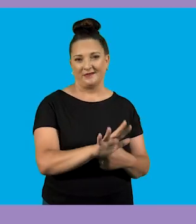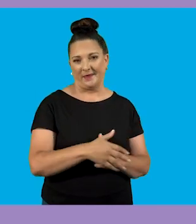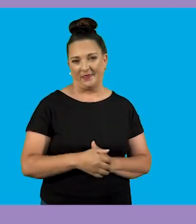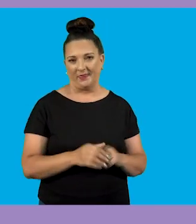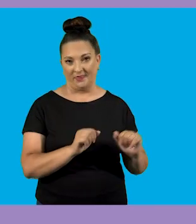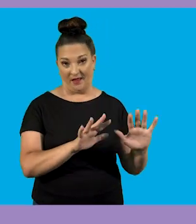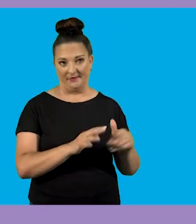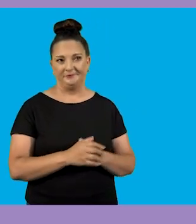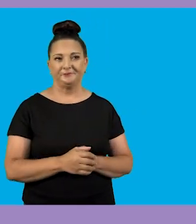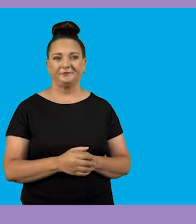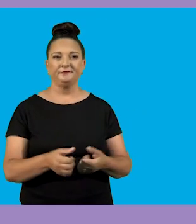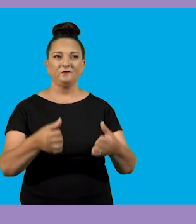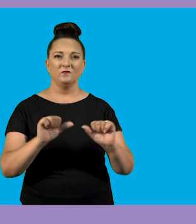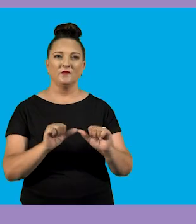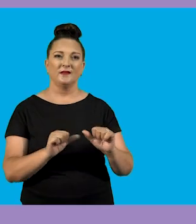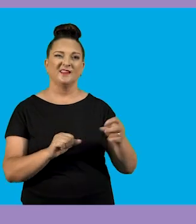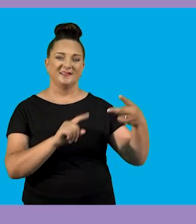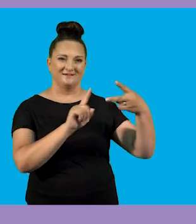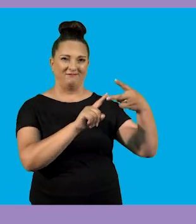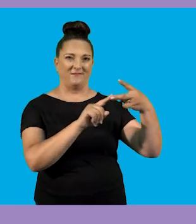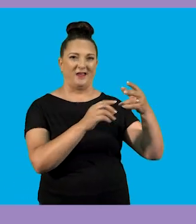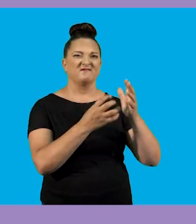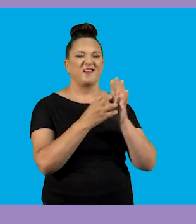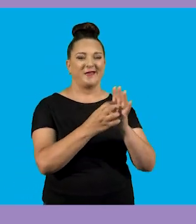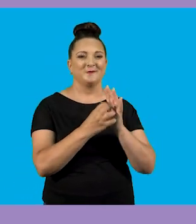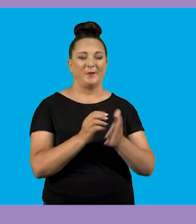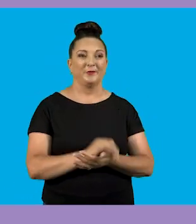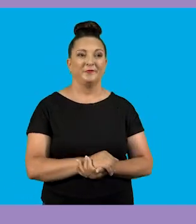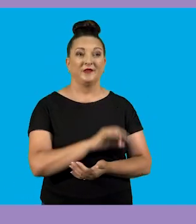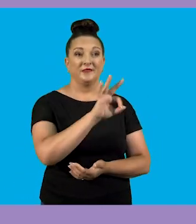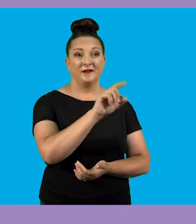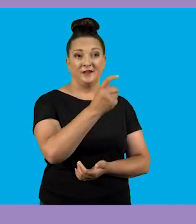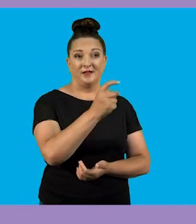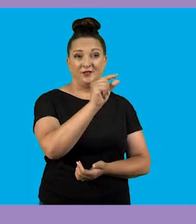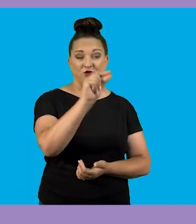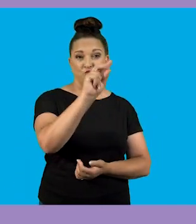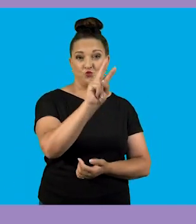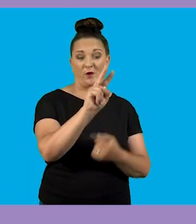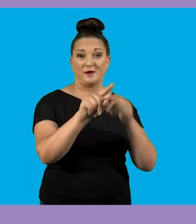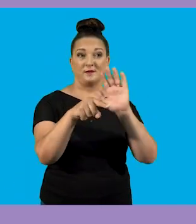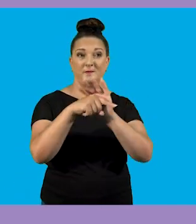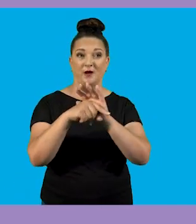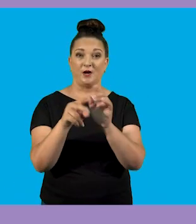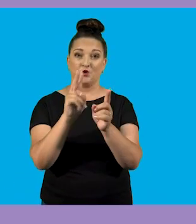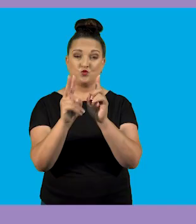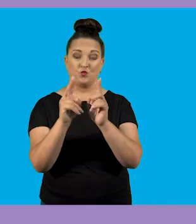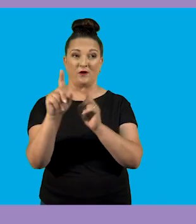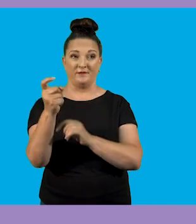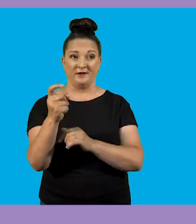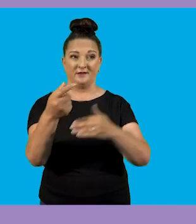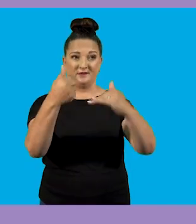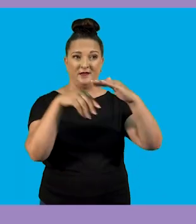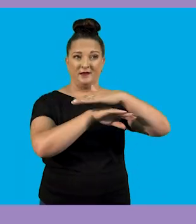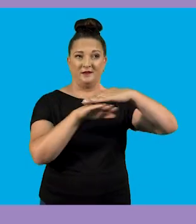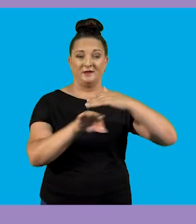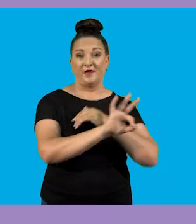10. Let's move on to our second example. So we have there 3x squared minus 12x as the numerator, and